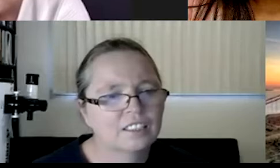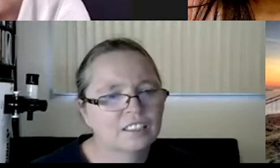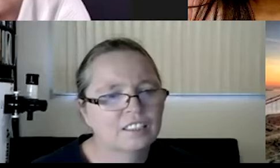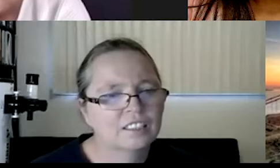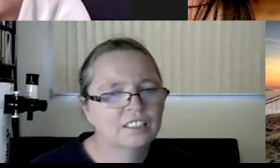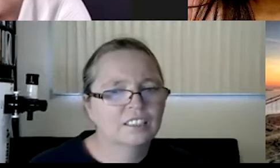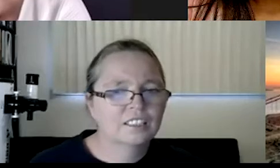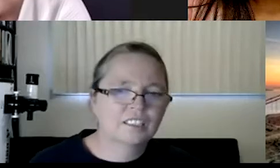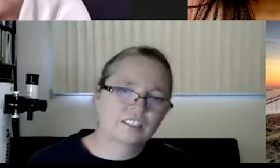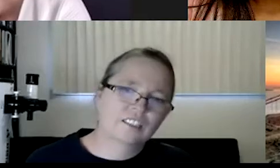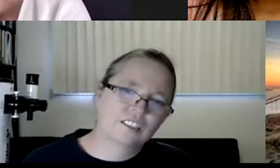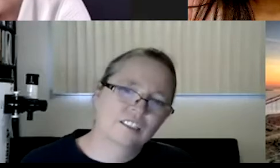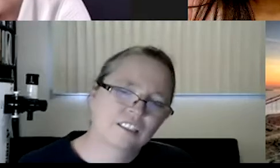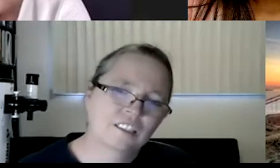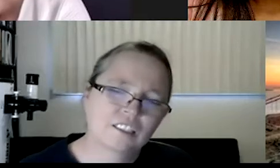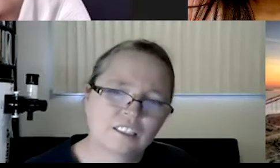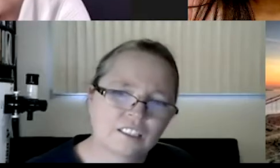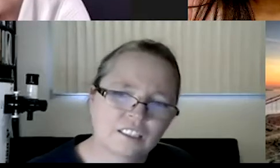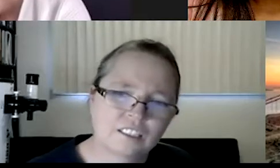year when at CSUN.